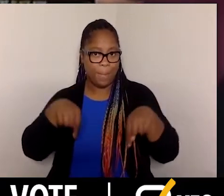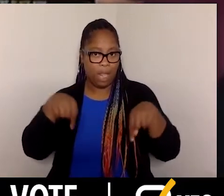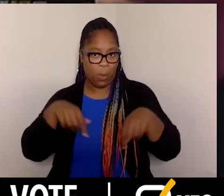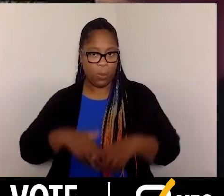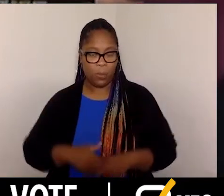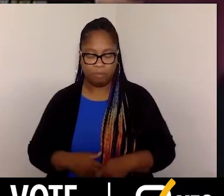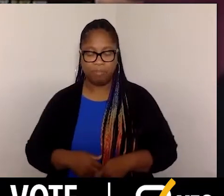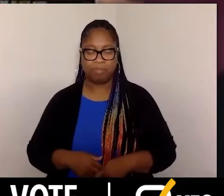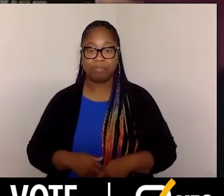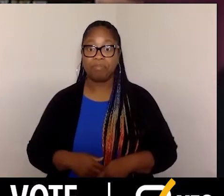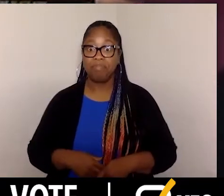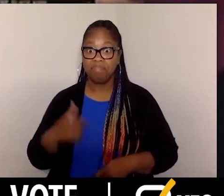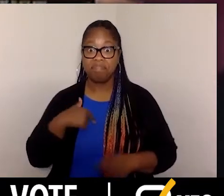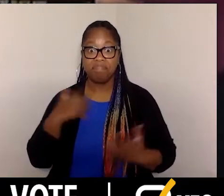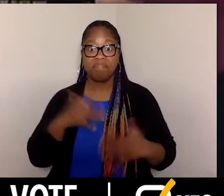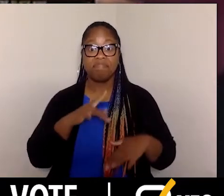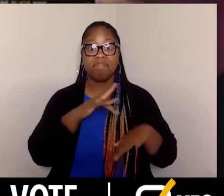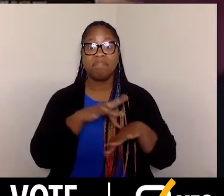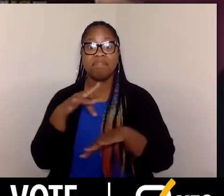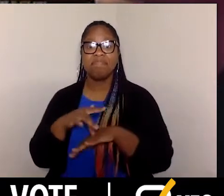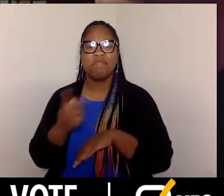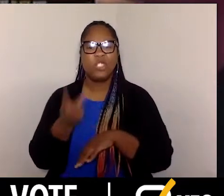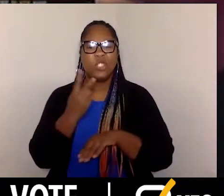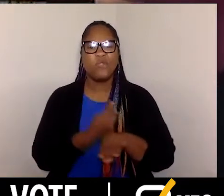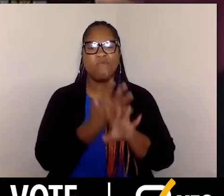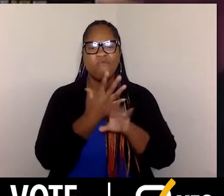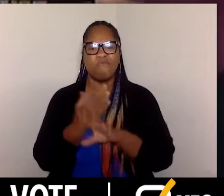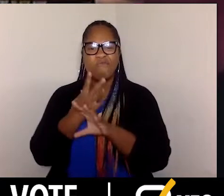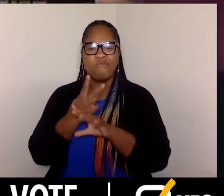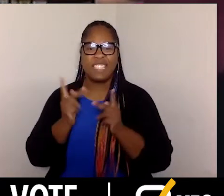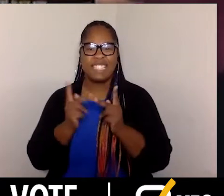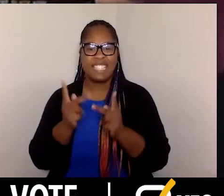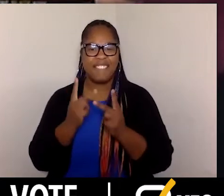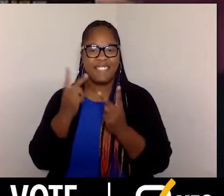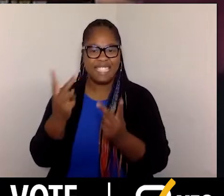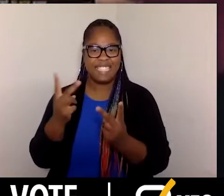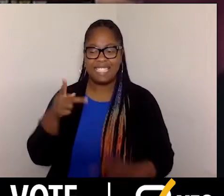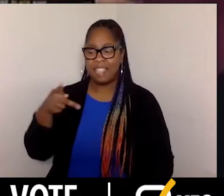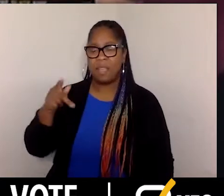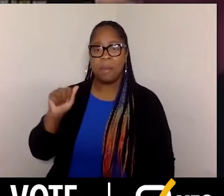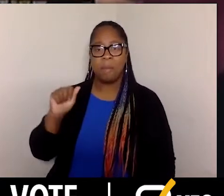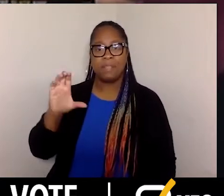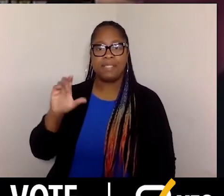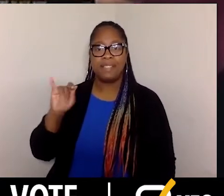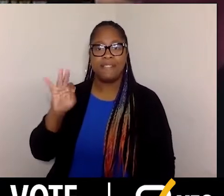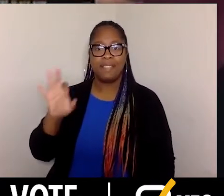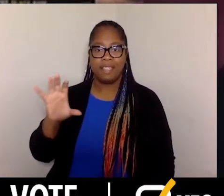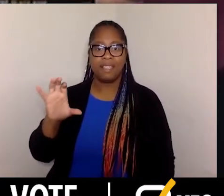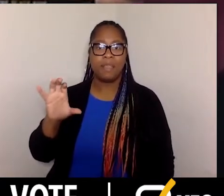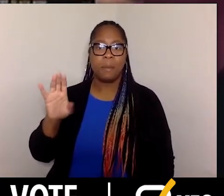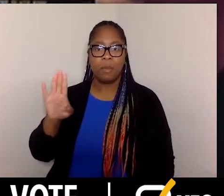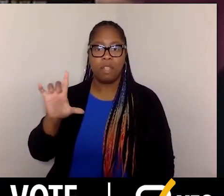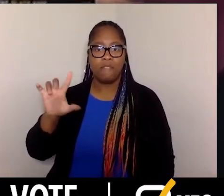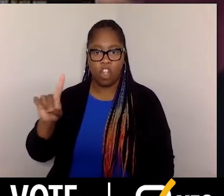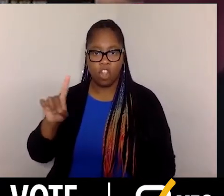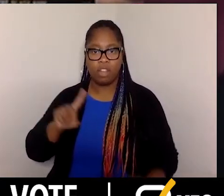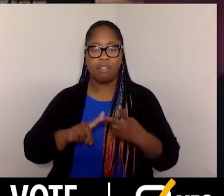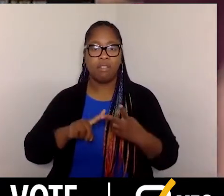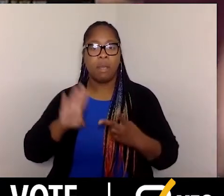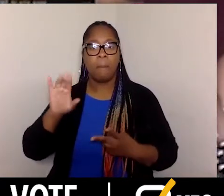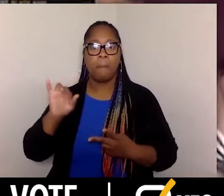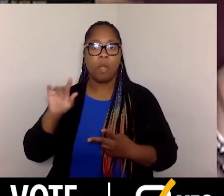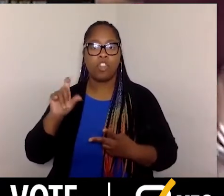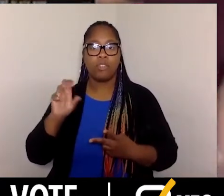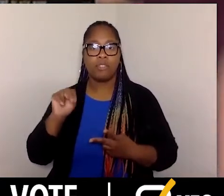2 virtual site visits yesterday, Pacific Boulevard and Barton Hill. Thank you, Mr. Flores,